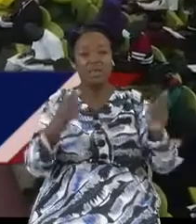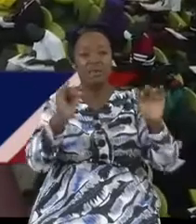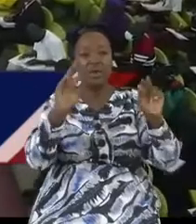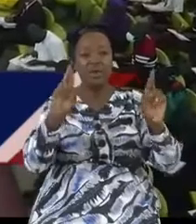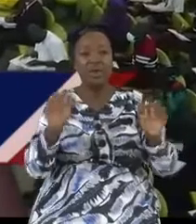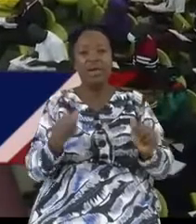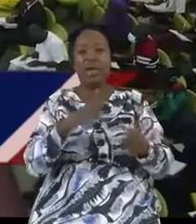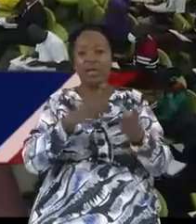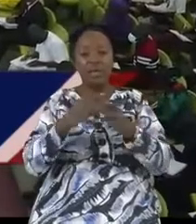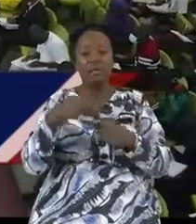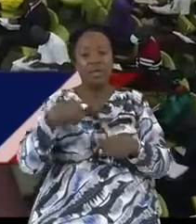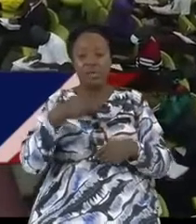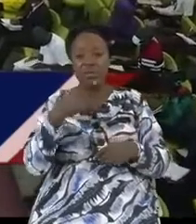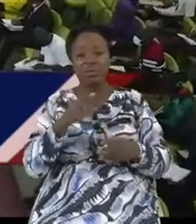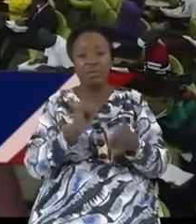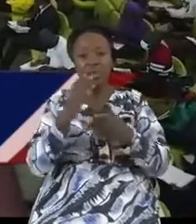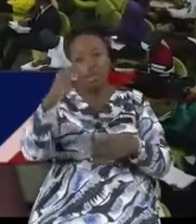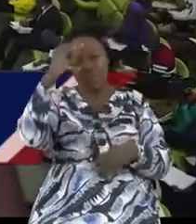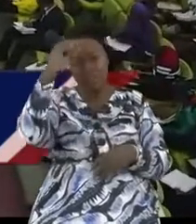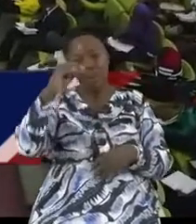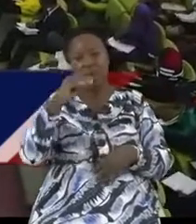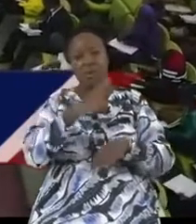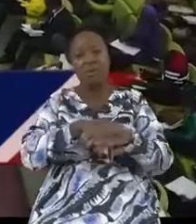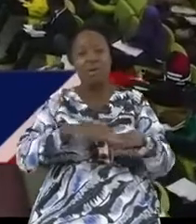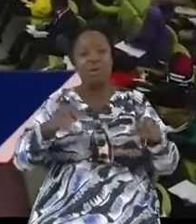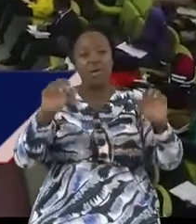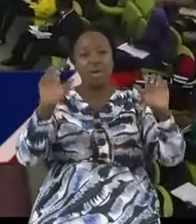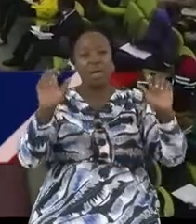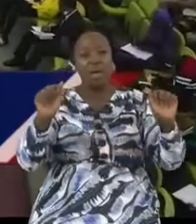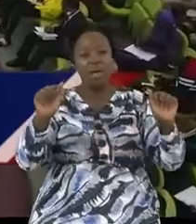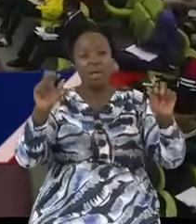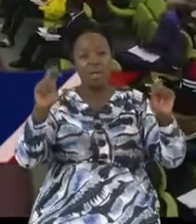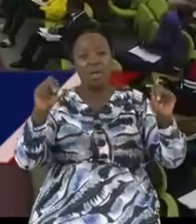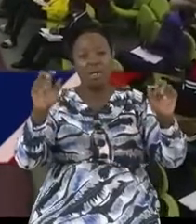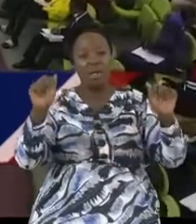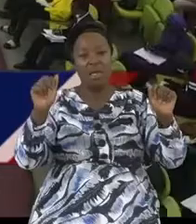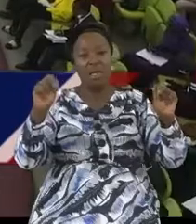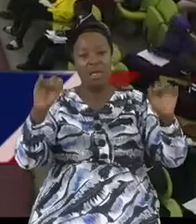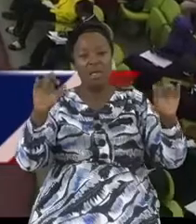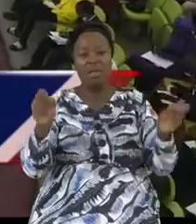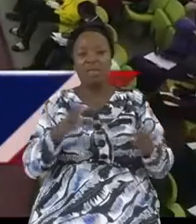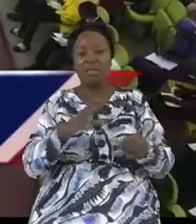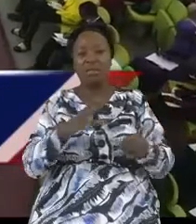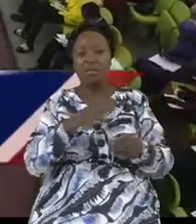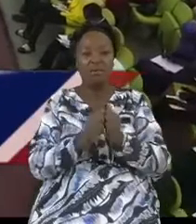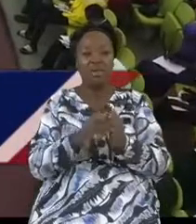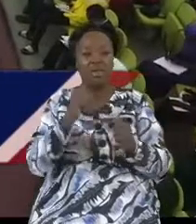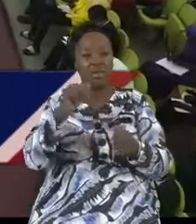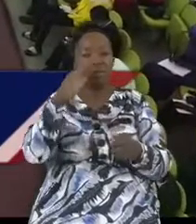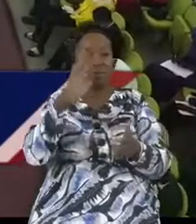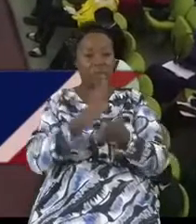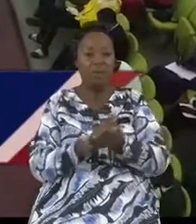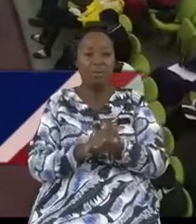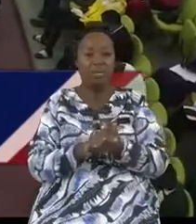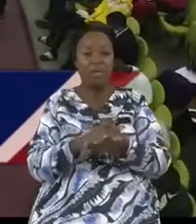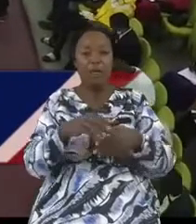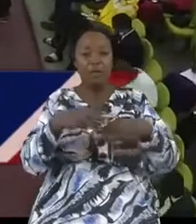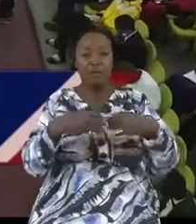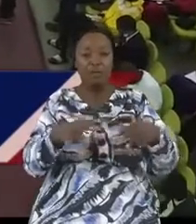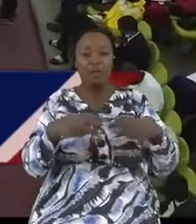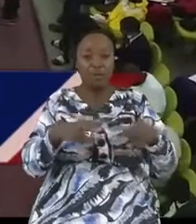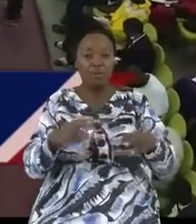a certain man named Ananias, with Sapphira his wife, sold